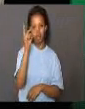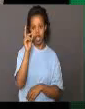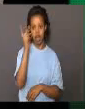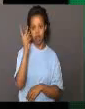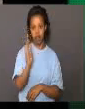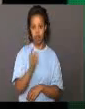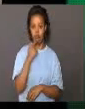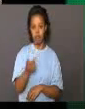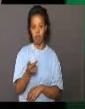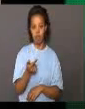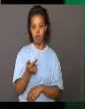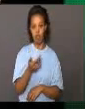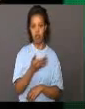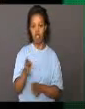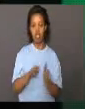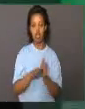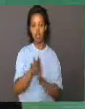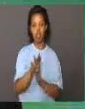the growth of bacteria.